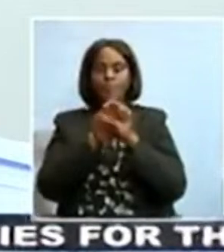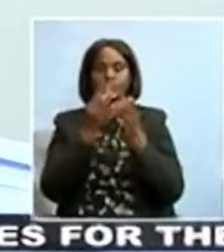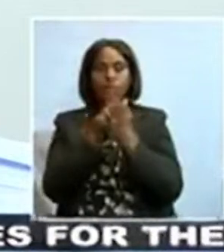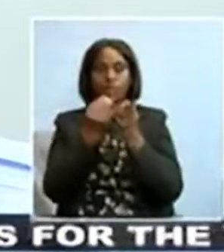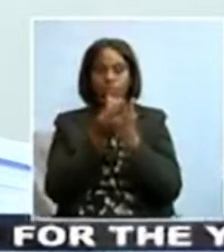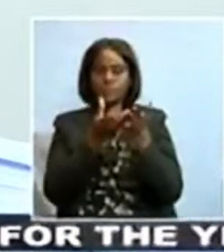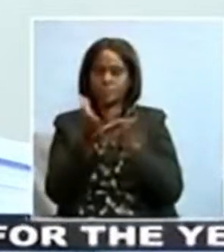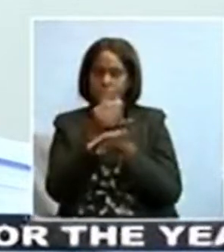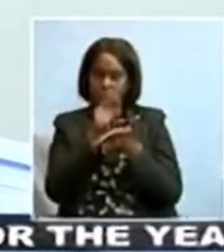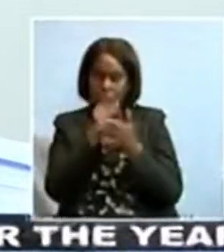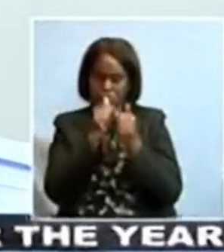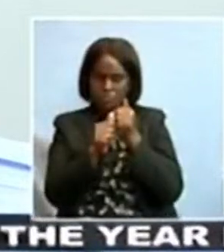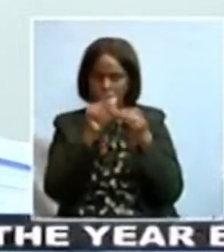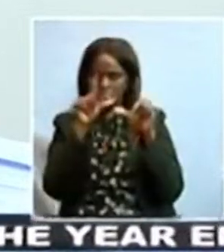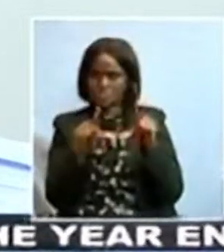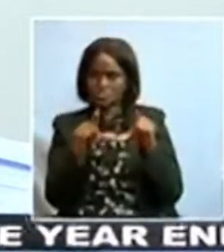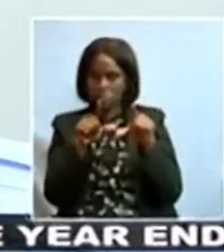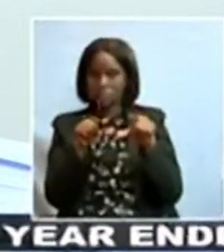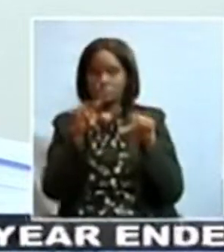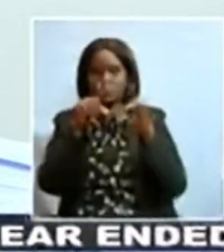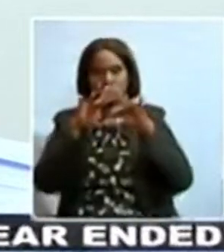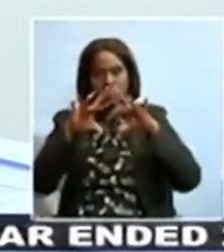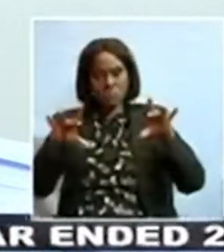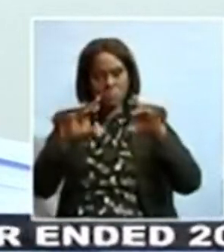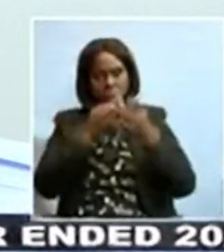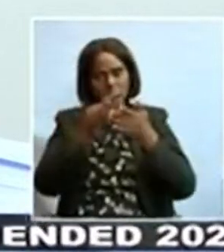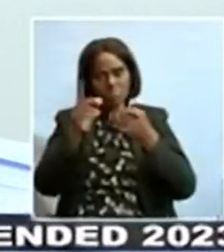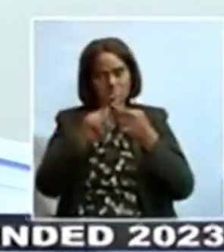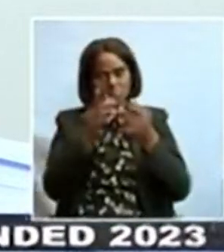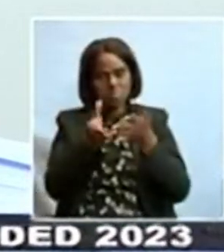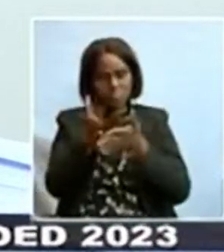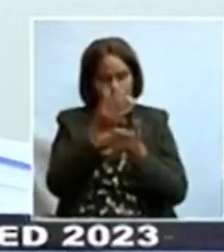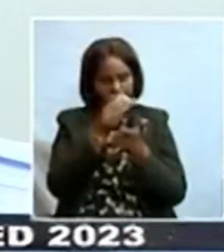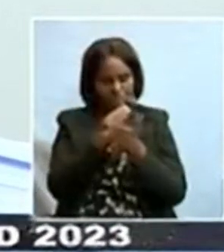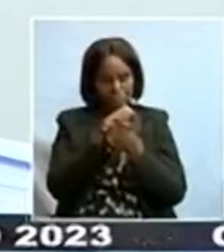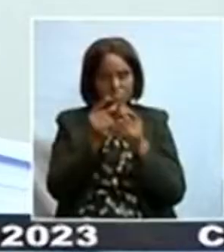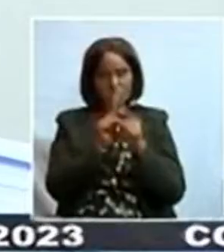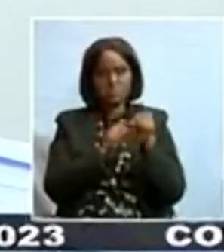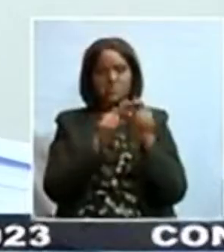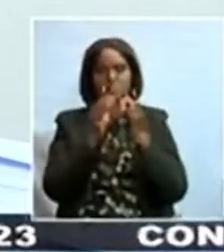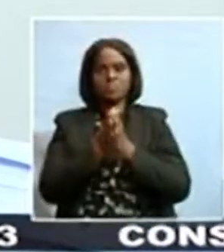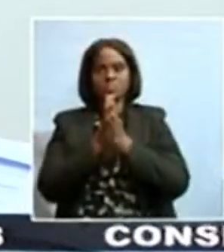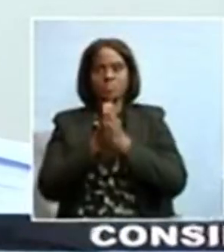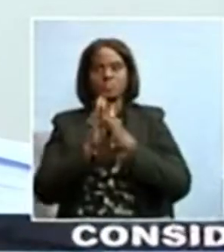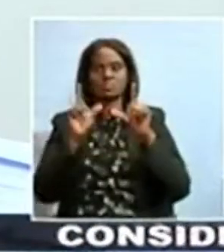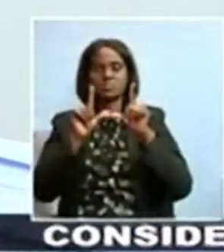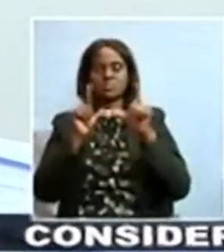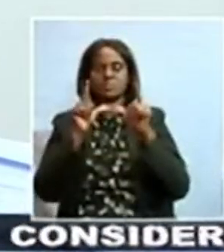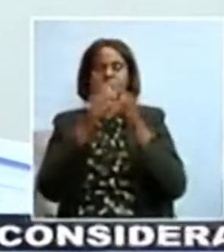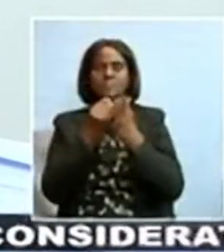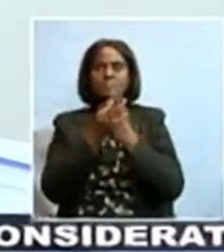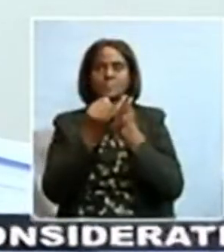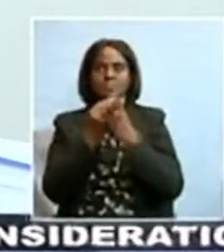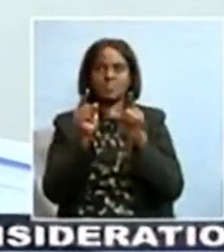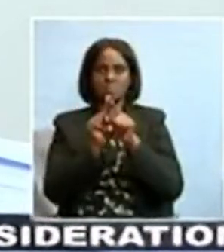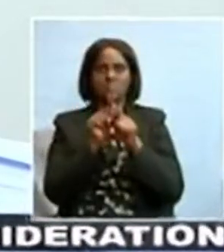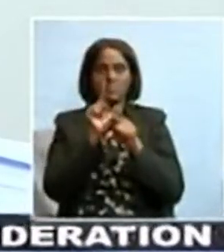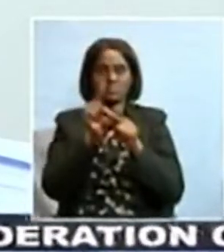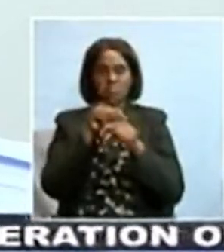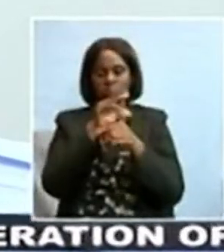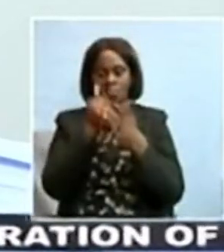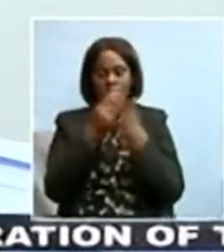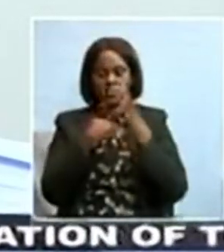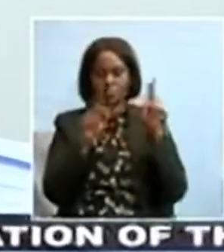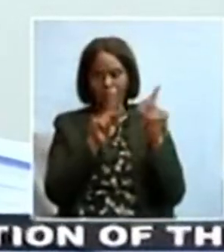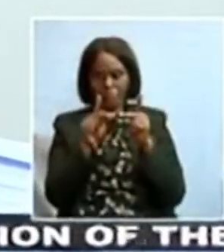collection due to low uptake of plots, failure to collect farm and dog license fees, and the performance